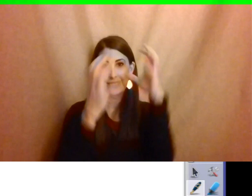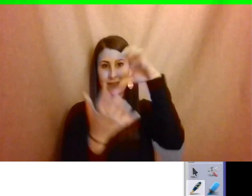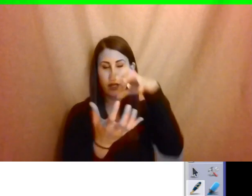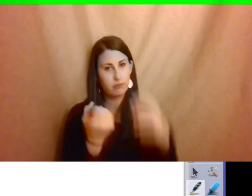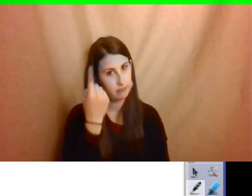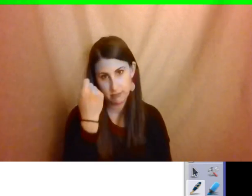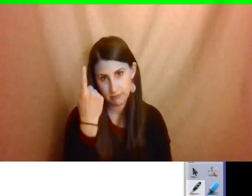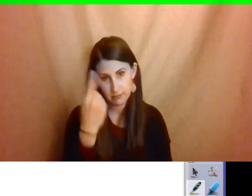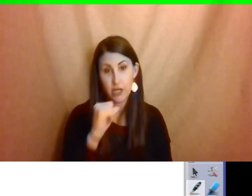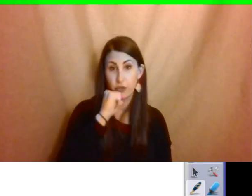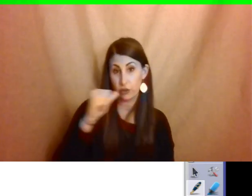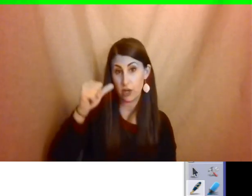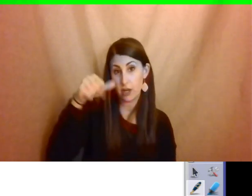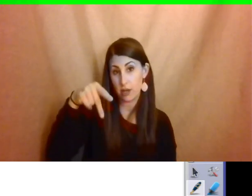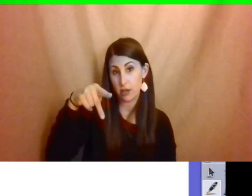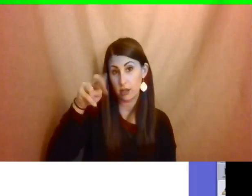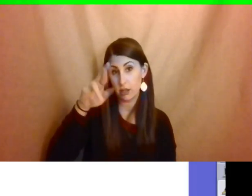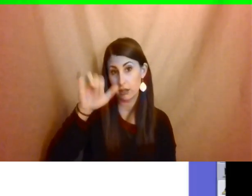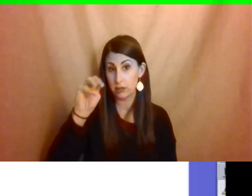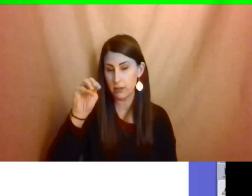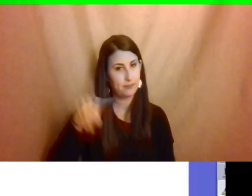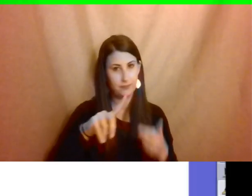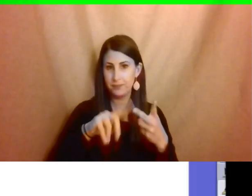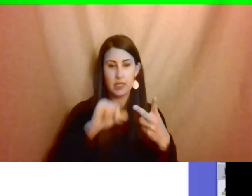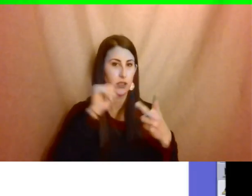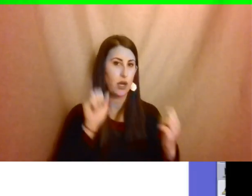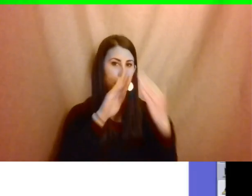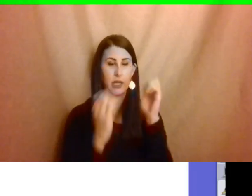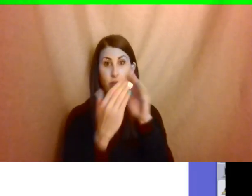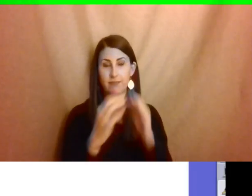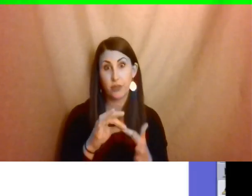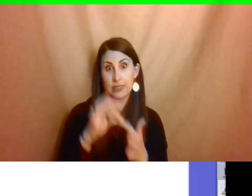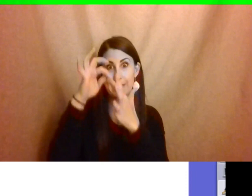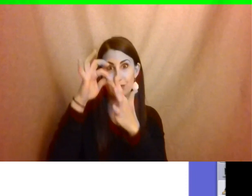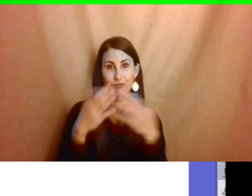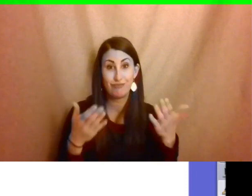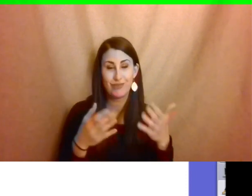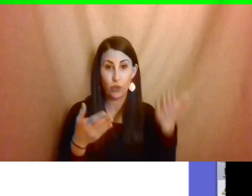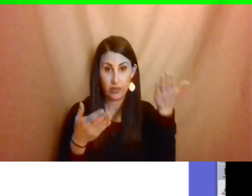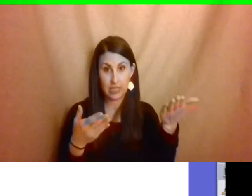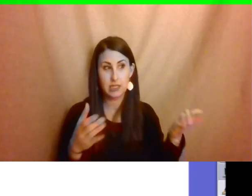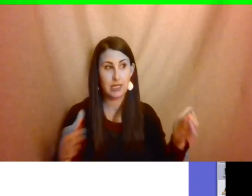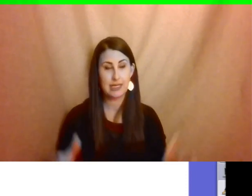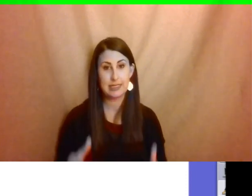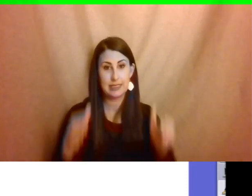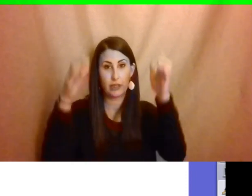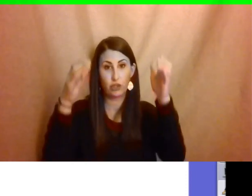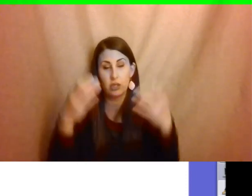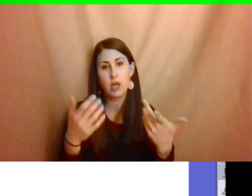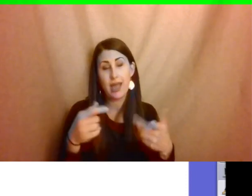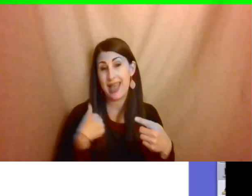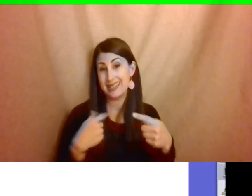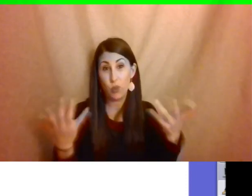is a cylinder. All right, it has a circle on the top, a circle on the bottom, and you connect